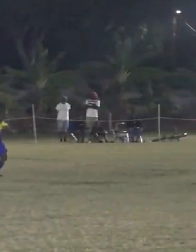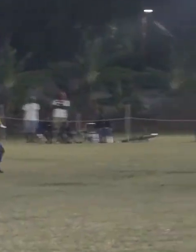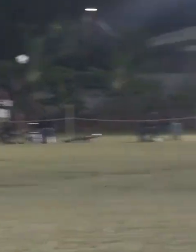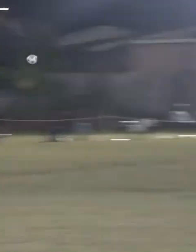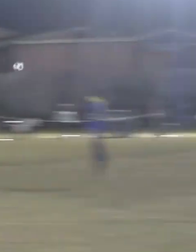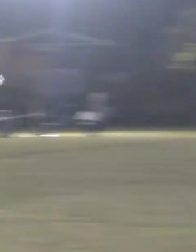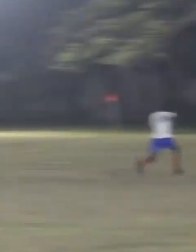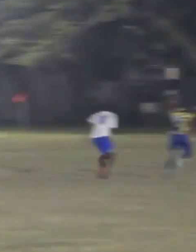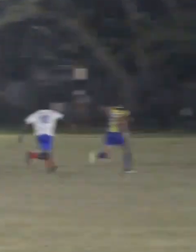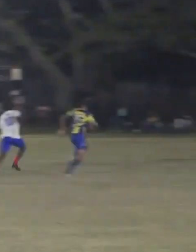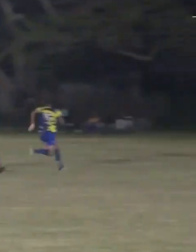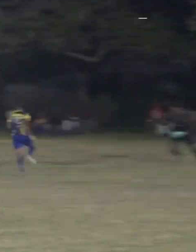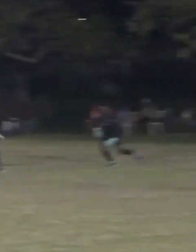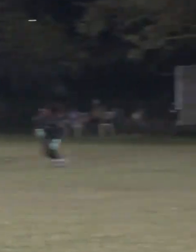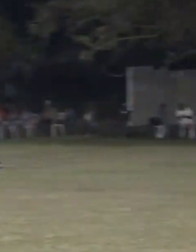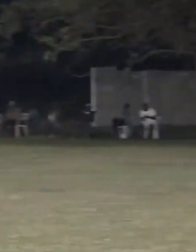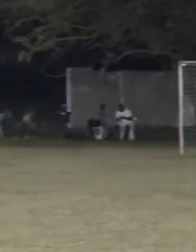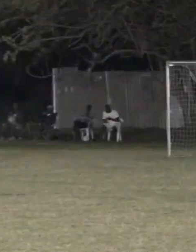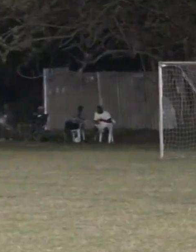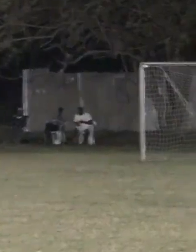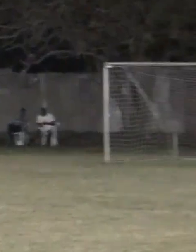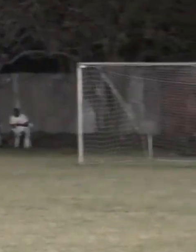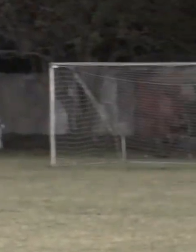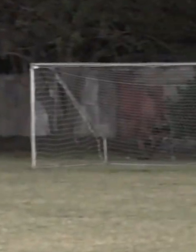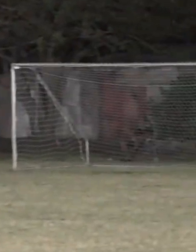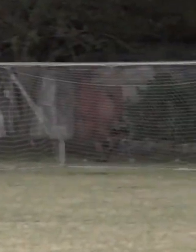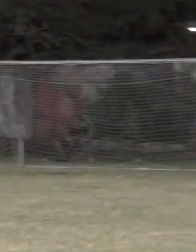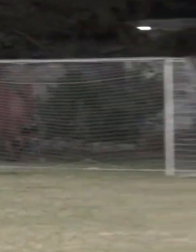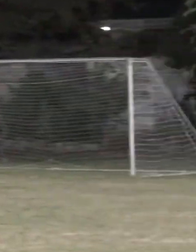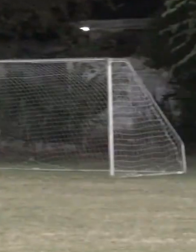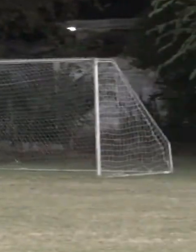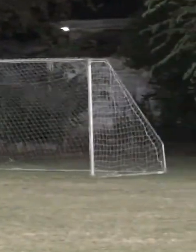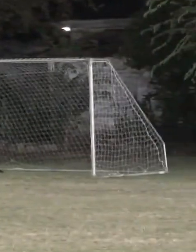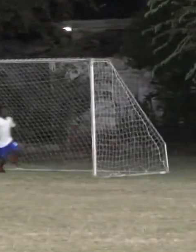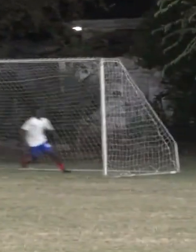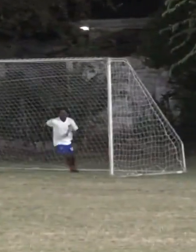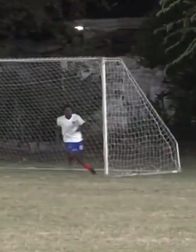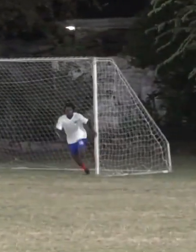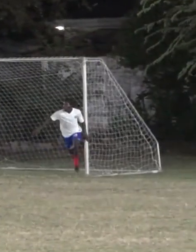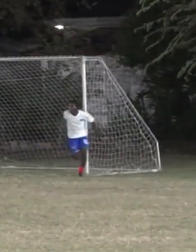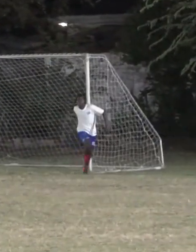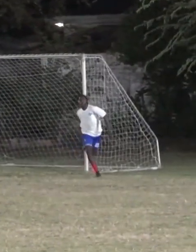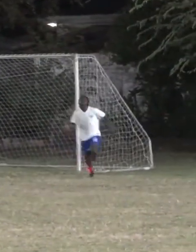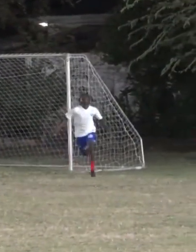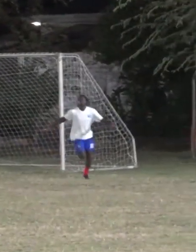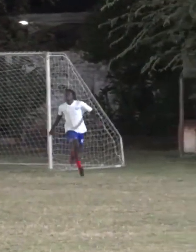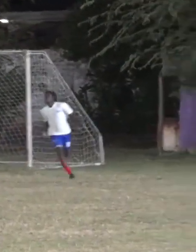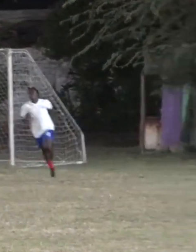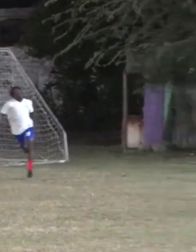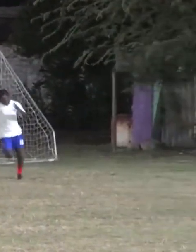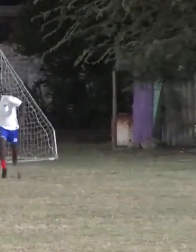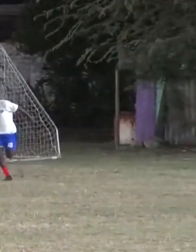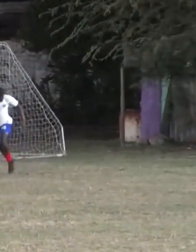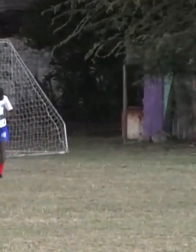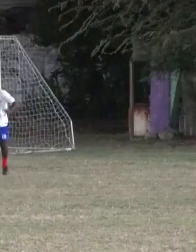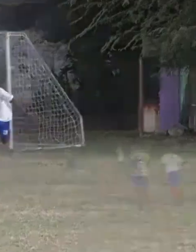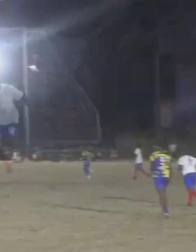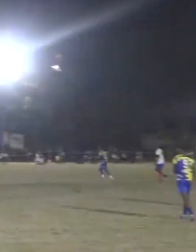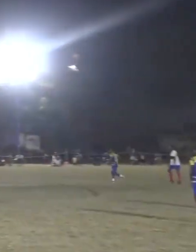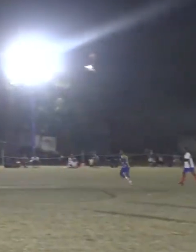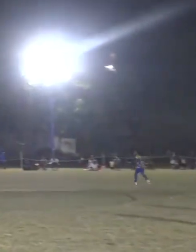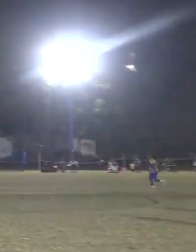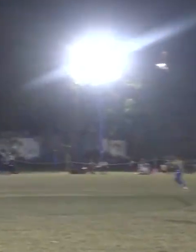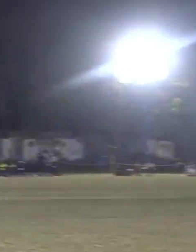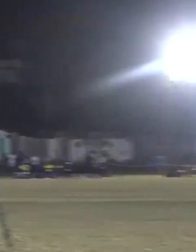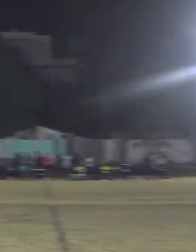the lead, as also getting his name on the scorecards was Tyrese Crawford with a clear path to the bars, making it 2-0.